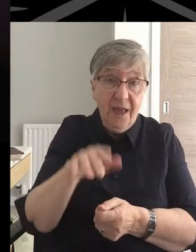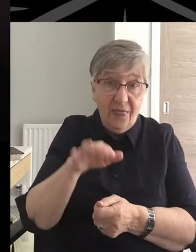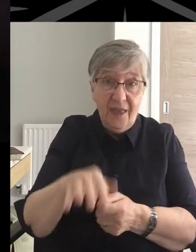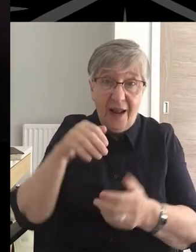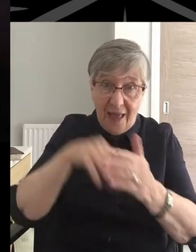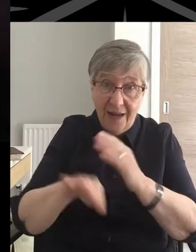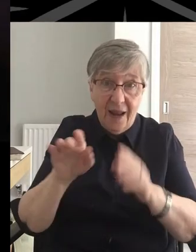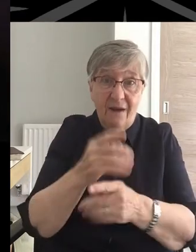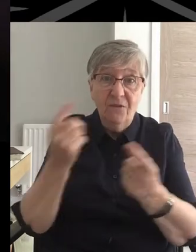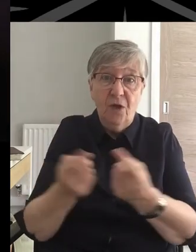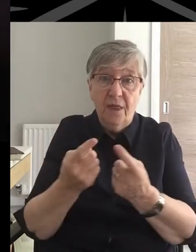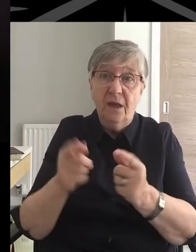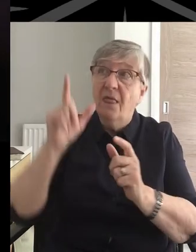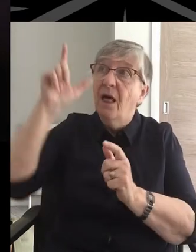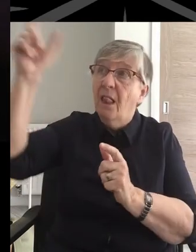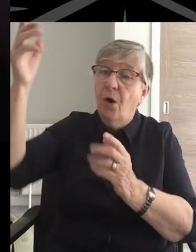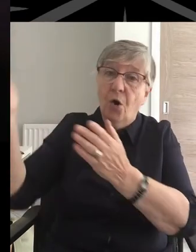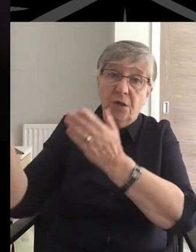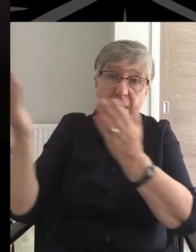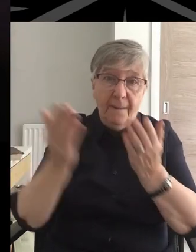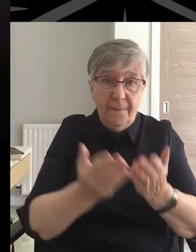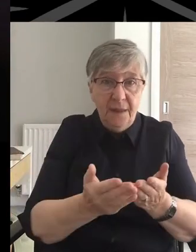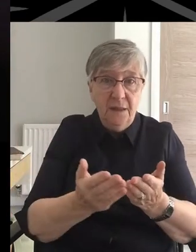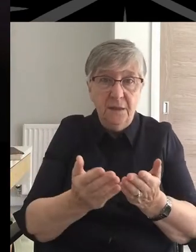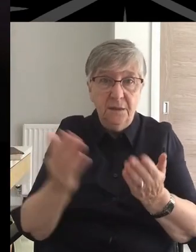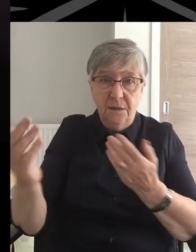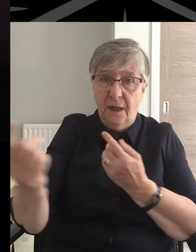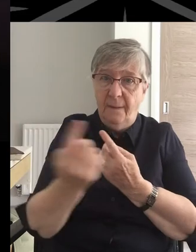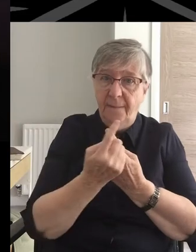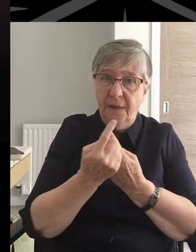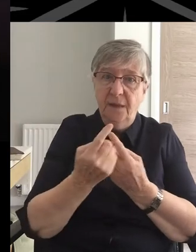there in all of that, the Lord appeared to Ezekiel.